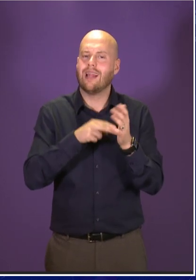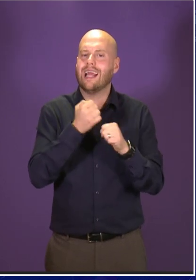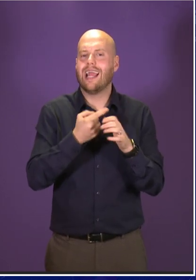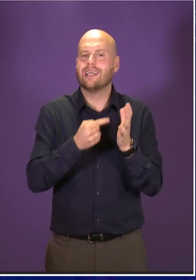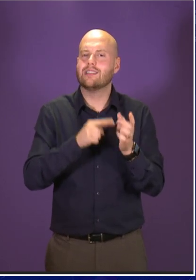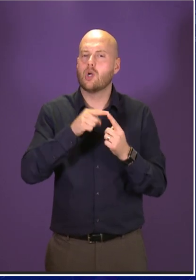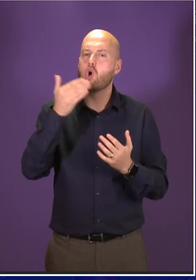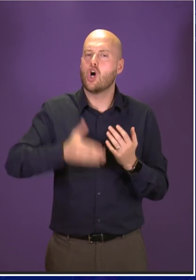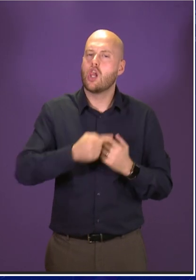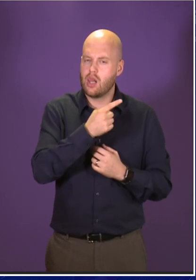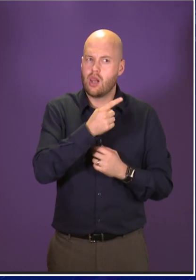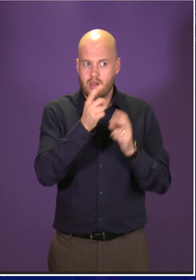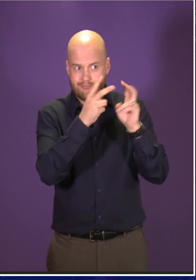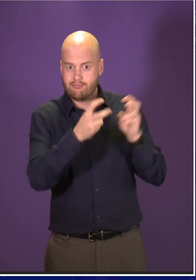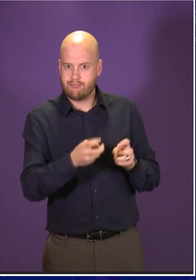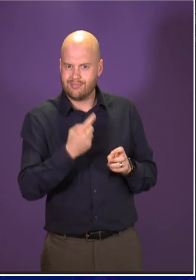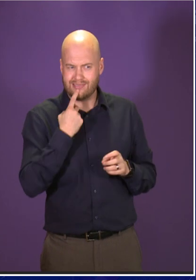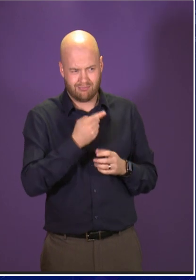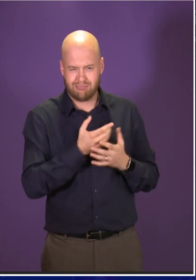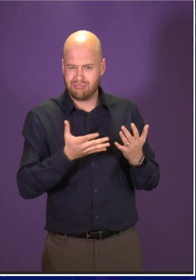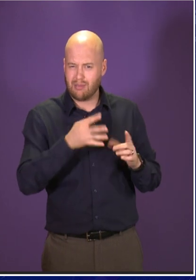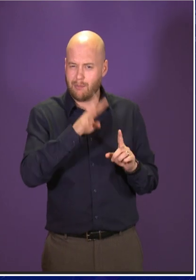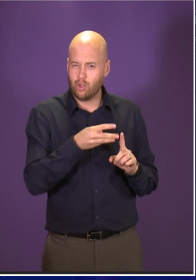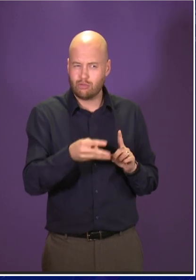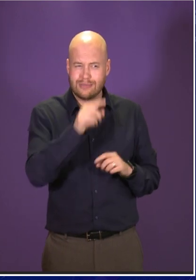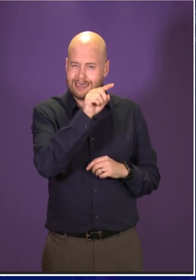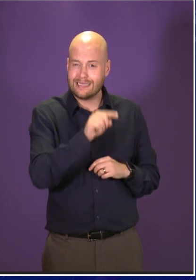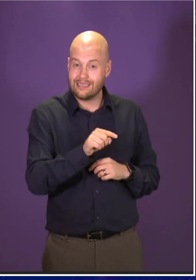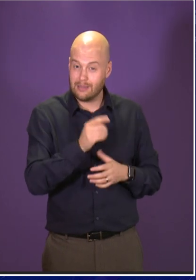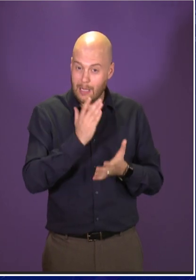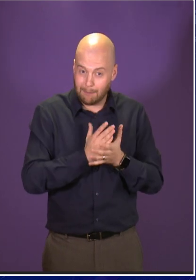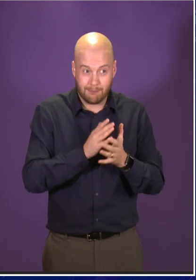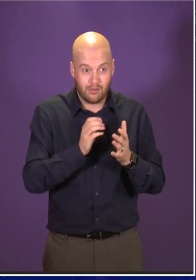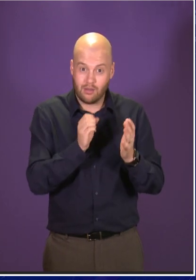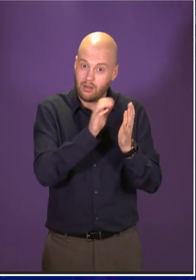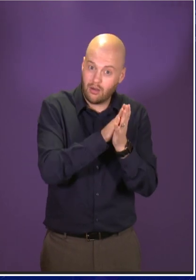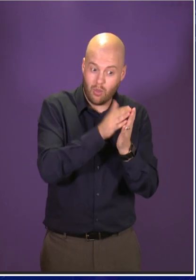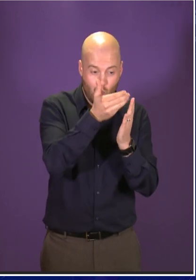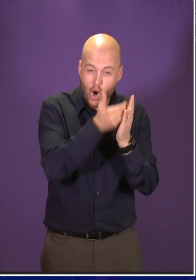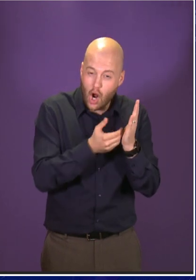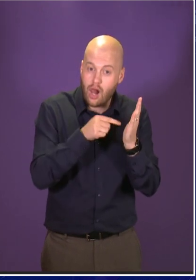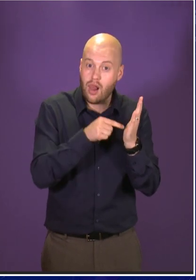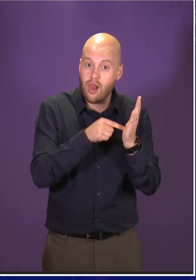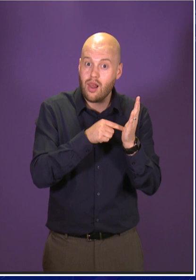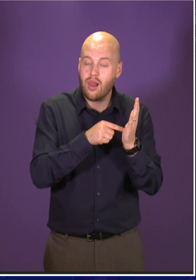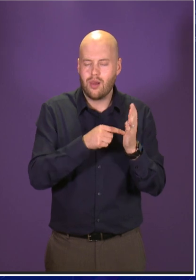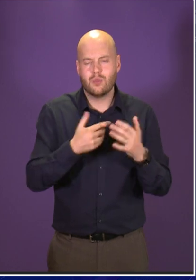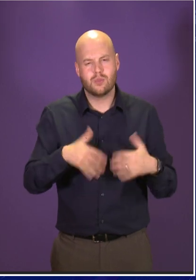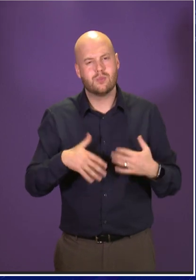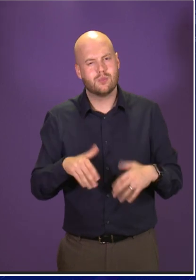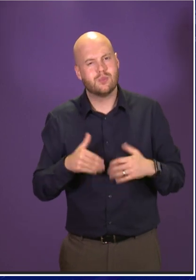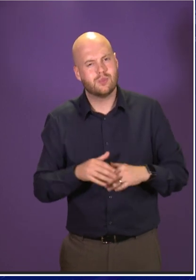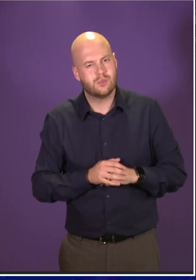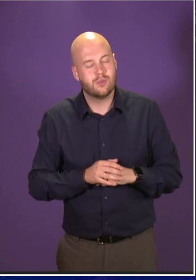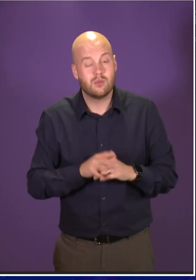of this building, you'll see that poetry is literally built in to the building of the Scottish Parliament. So we're